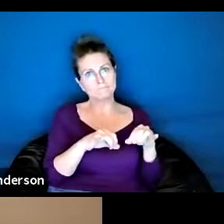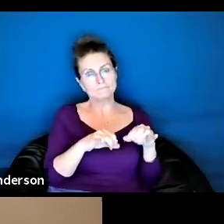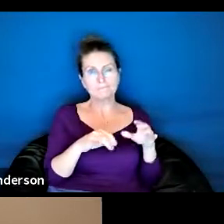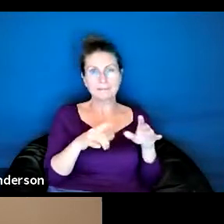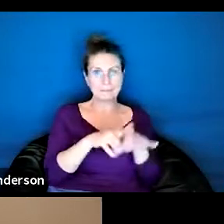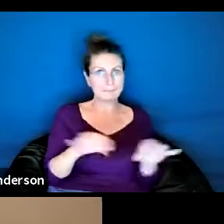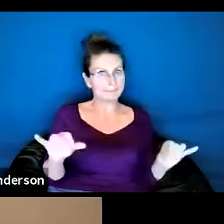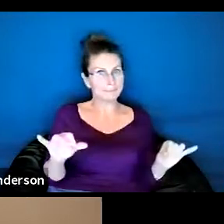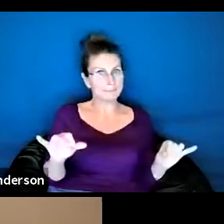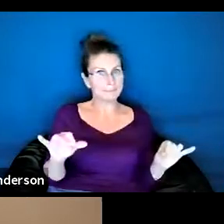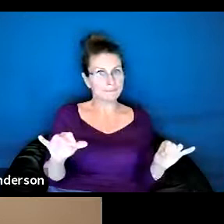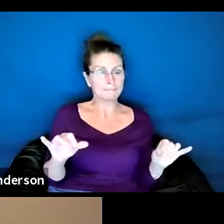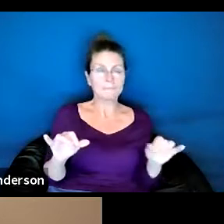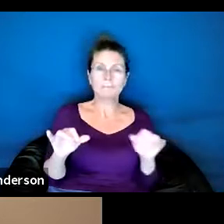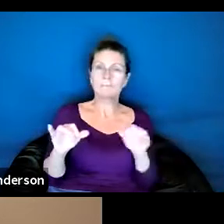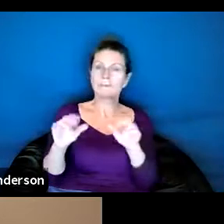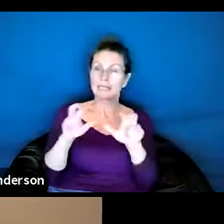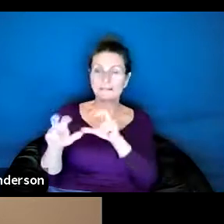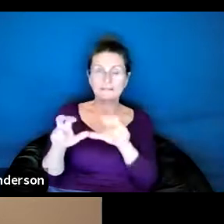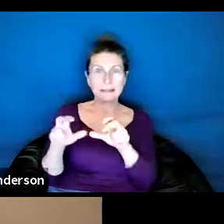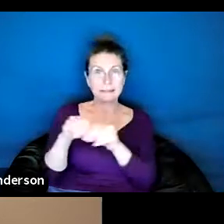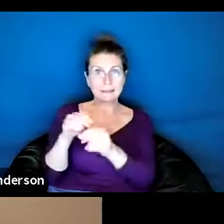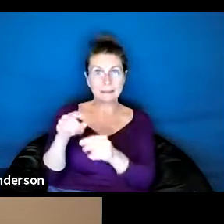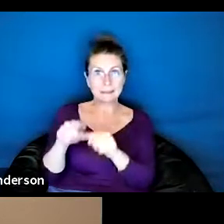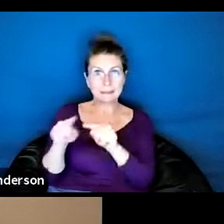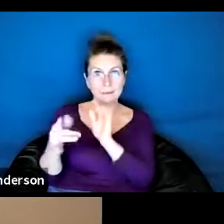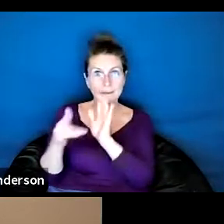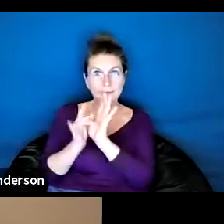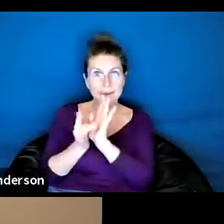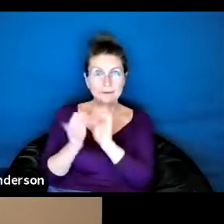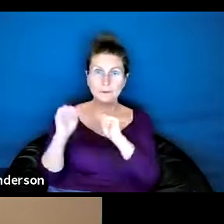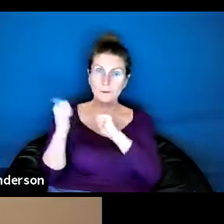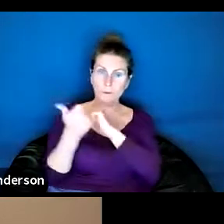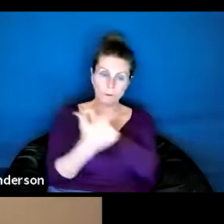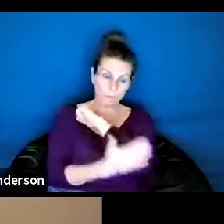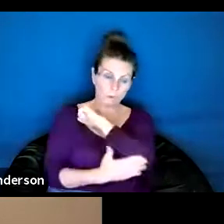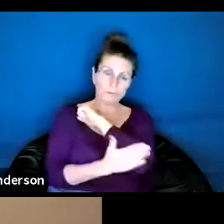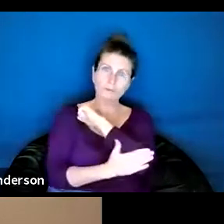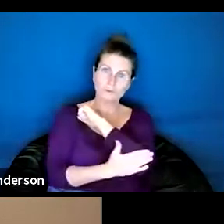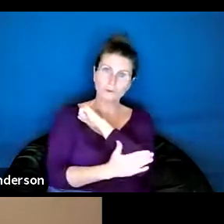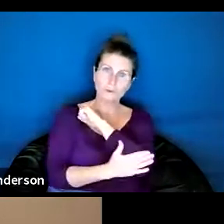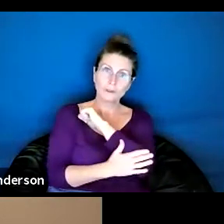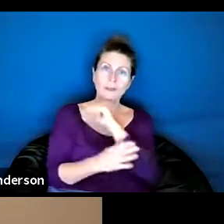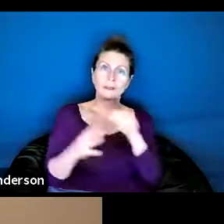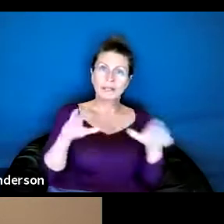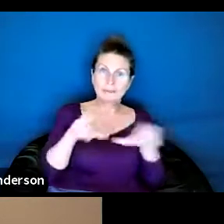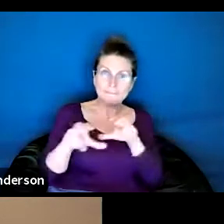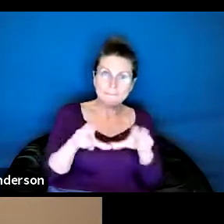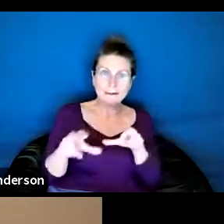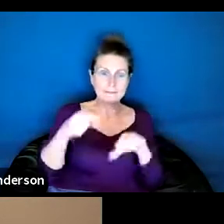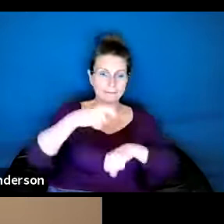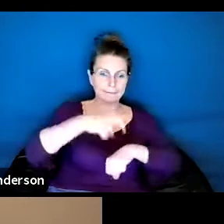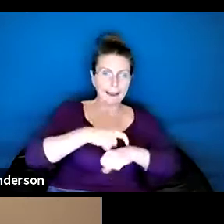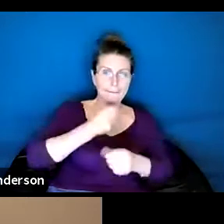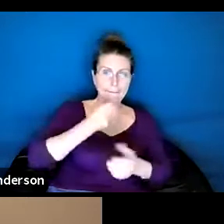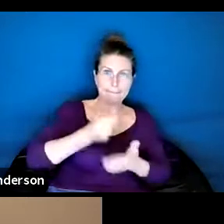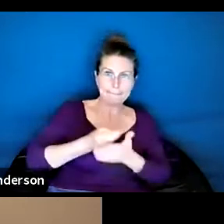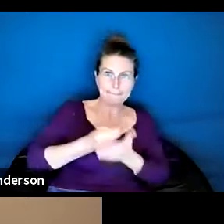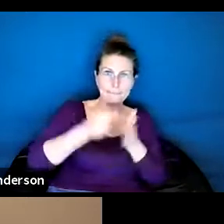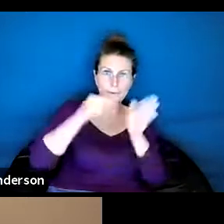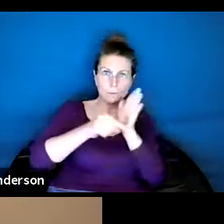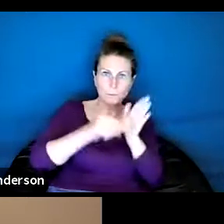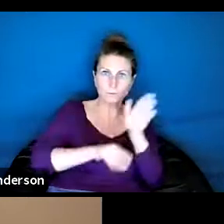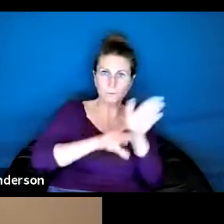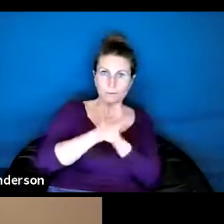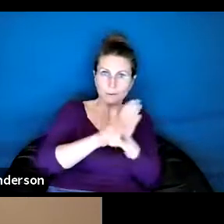It would be great if all countries together were investing in the development of new drugs or new technologies for conservation, but we